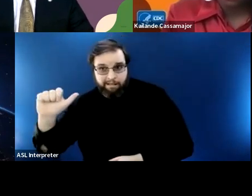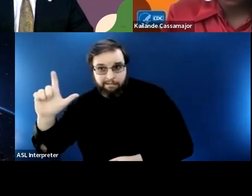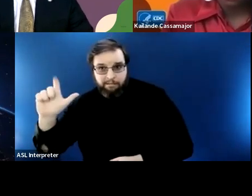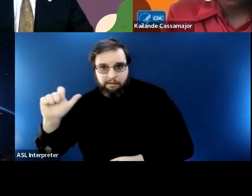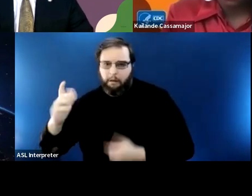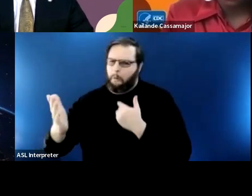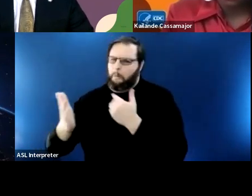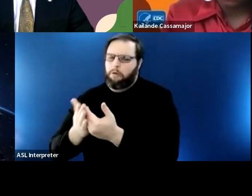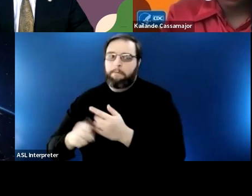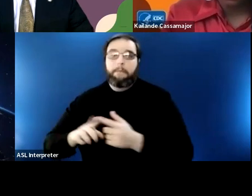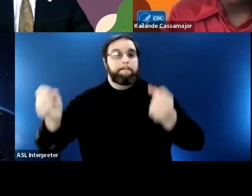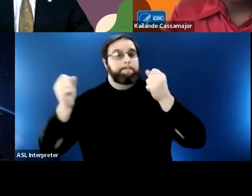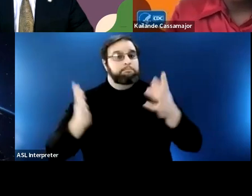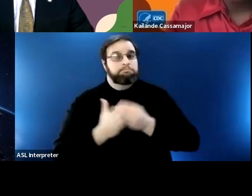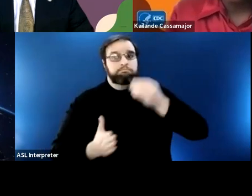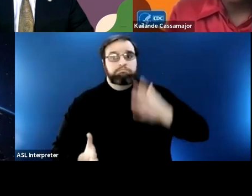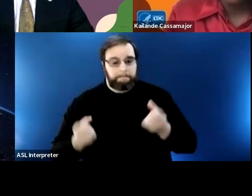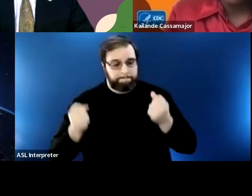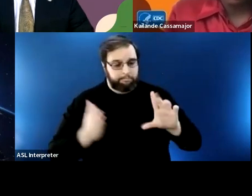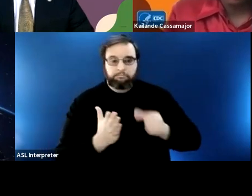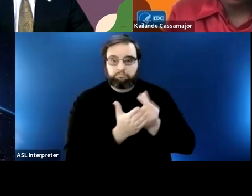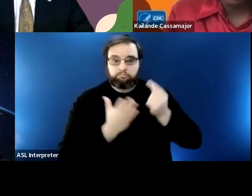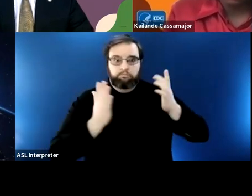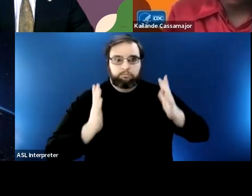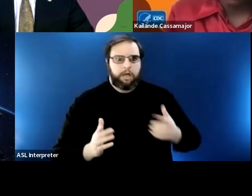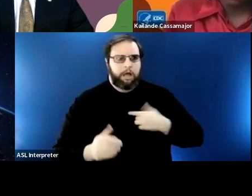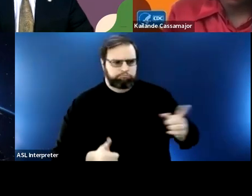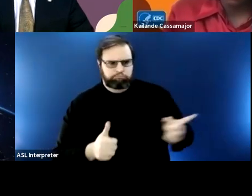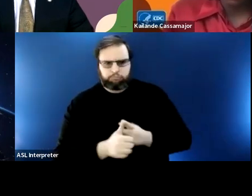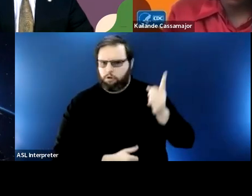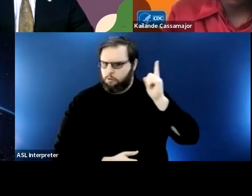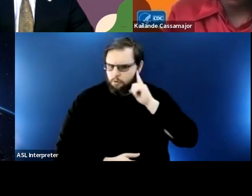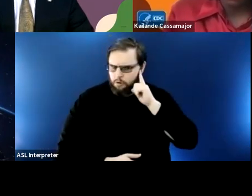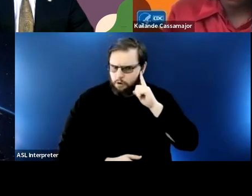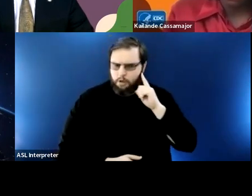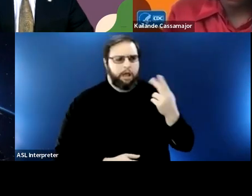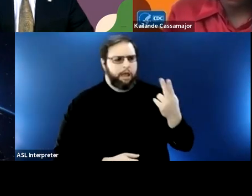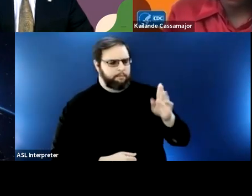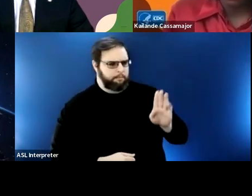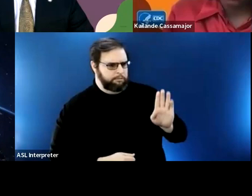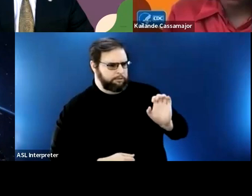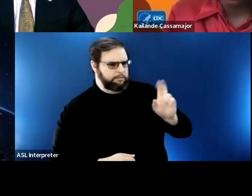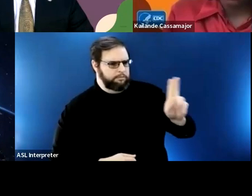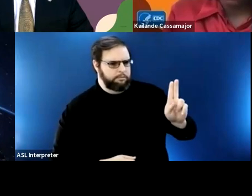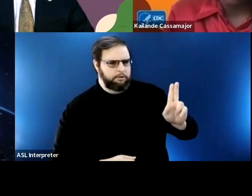students, I'm sure, many of our alums, I first heard about HBCUs at a very young